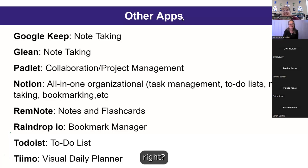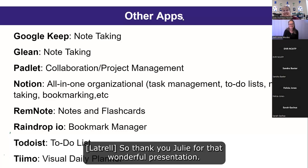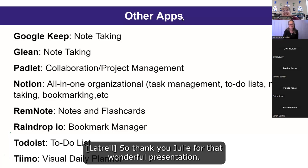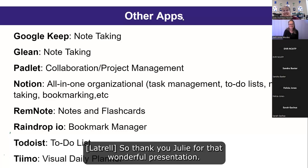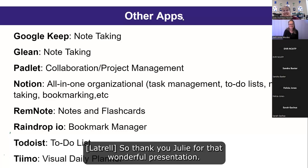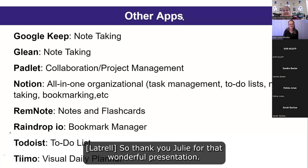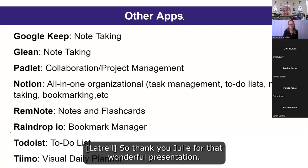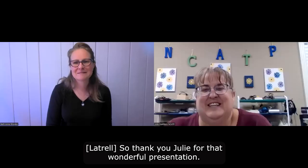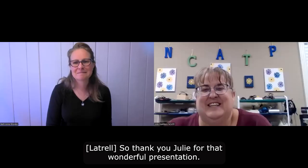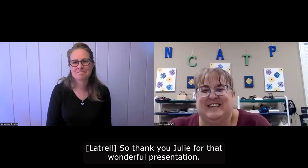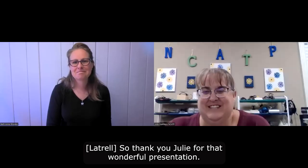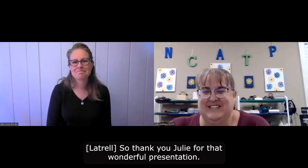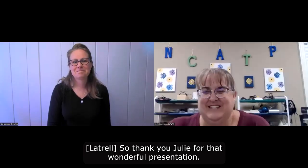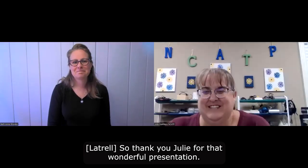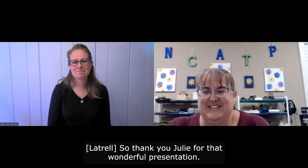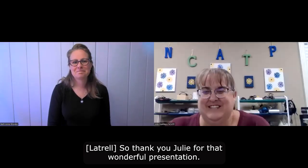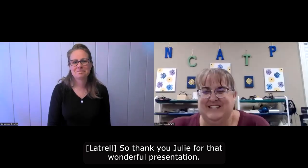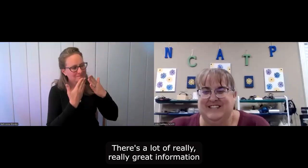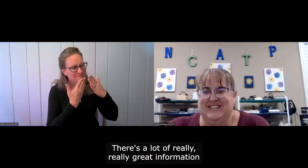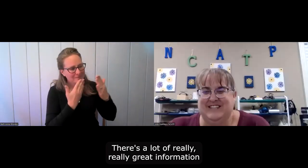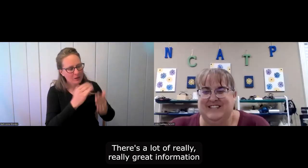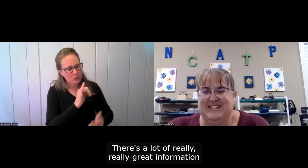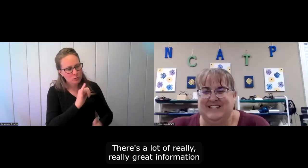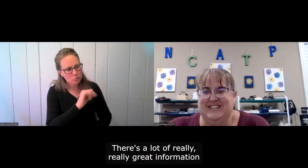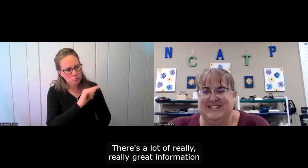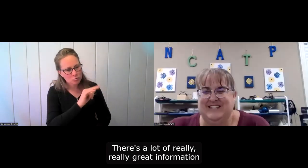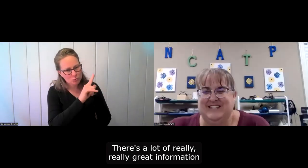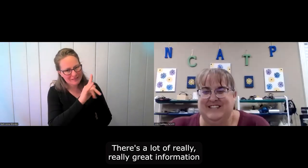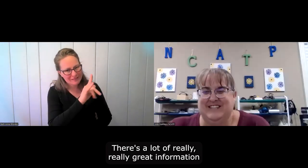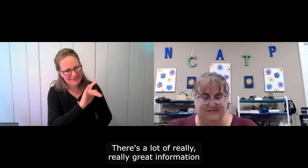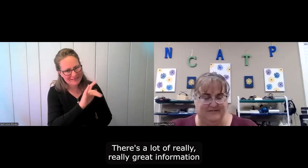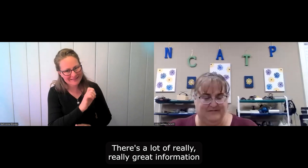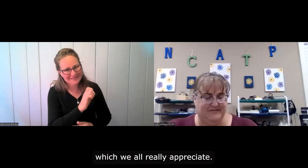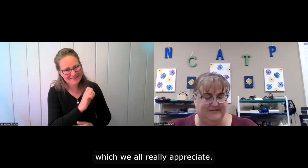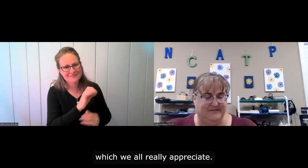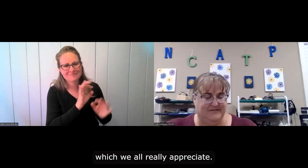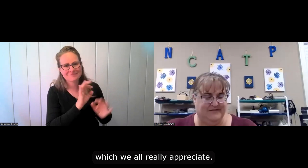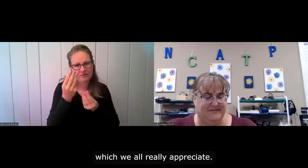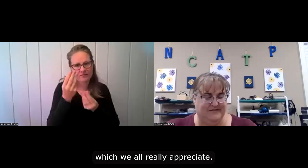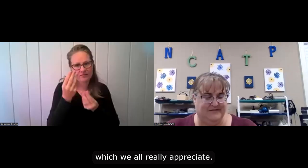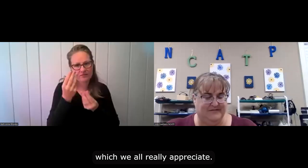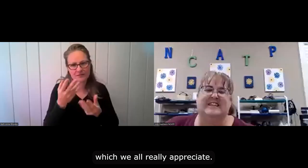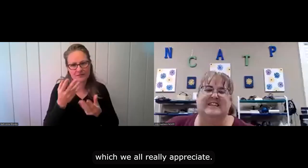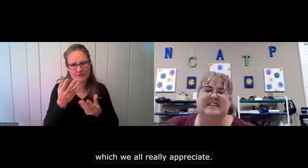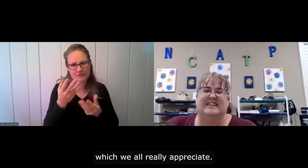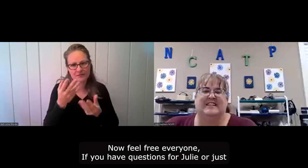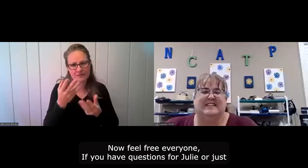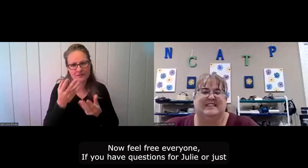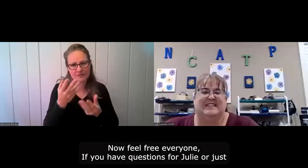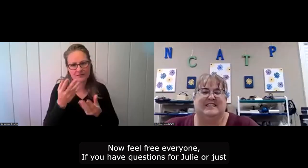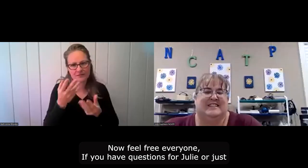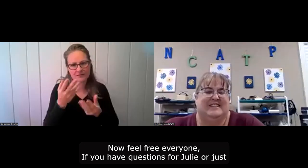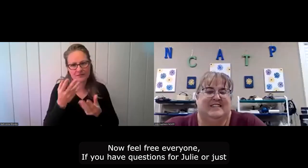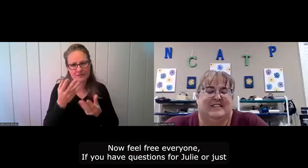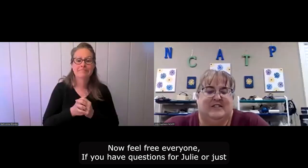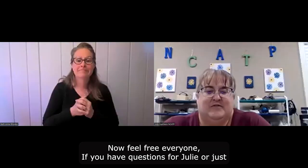All right. So thank you, Julie, for that wonderful presentation. That was a lot of really, really great information, which we all really appreciate. Now,